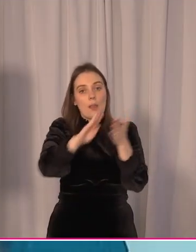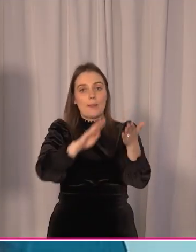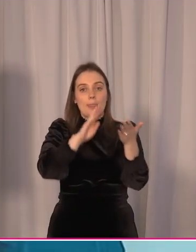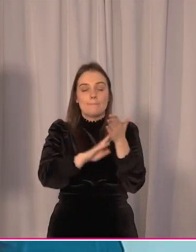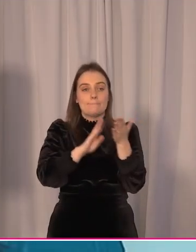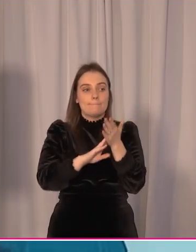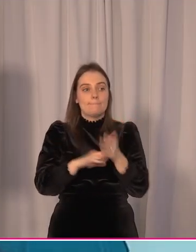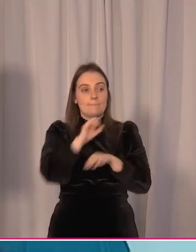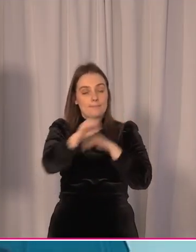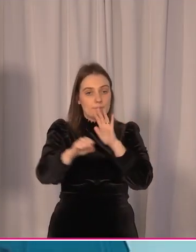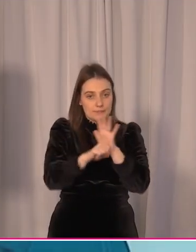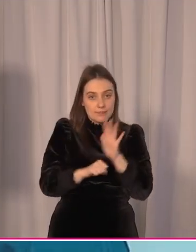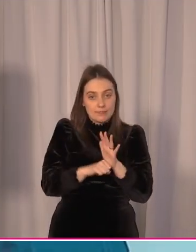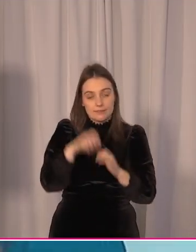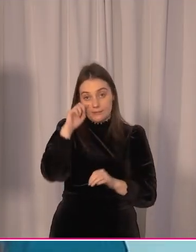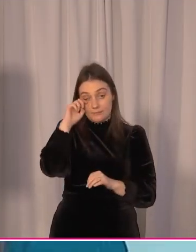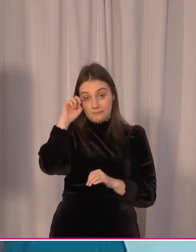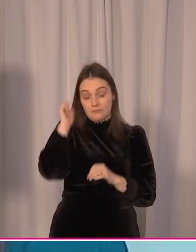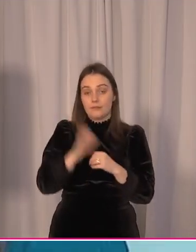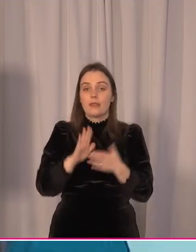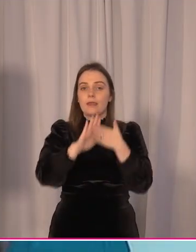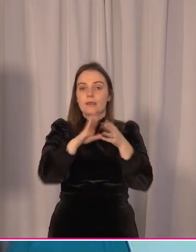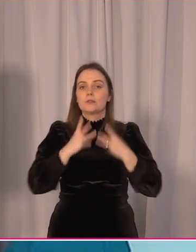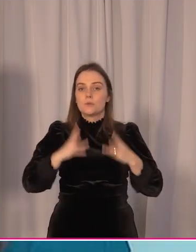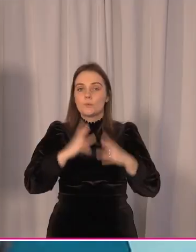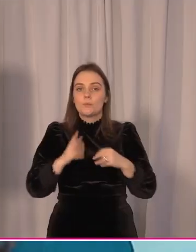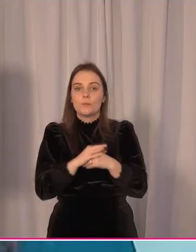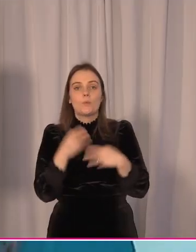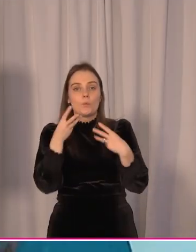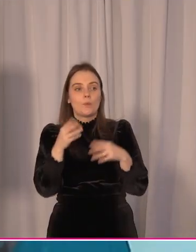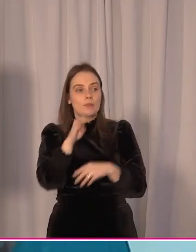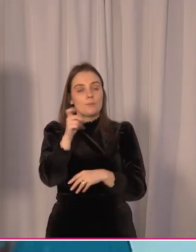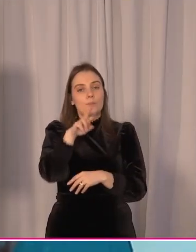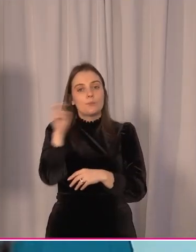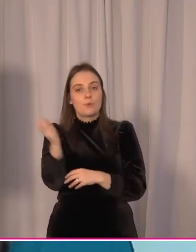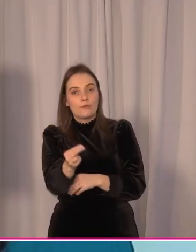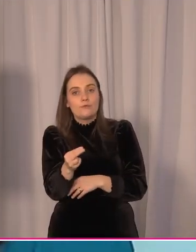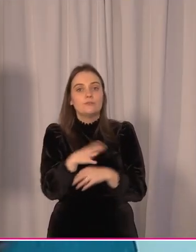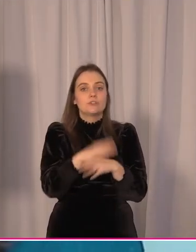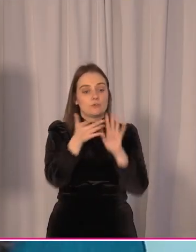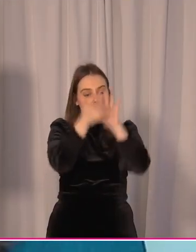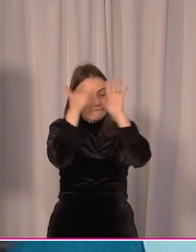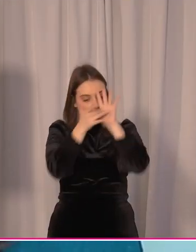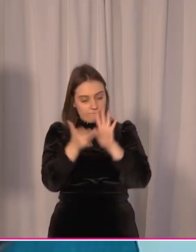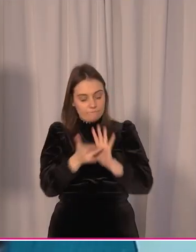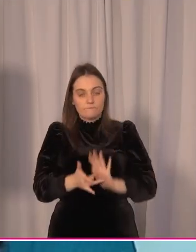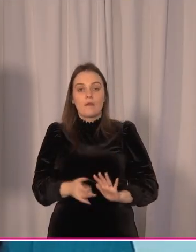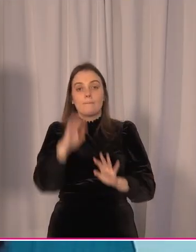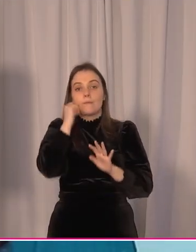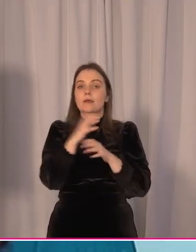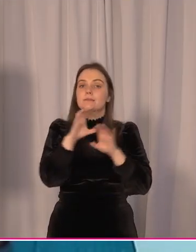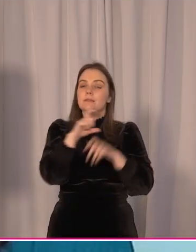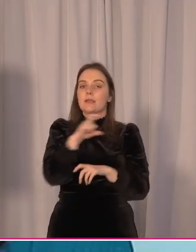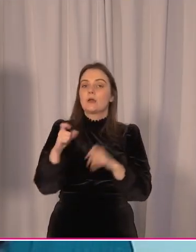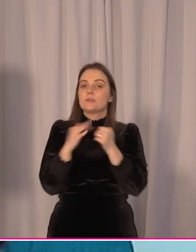on Combating Violence Against Women. But relevant provisions were removed from the directive on the insistence of the Council of the EU.